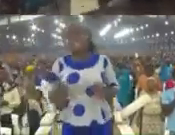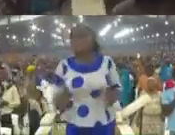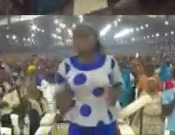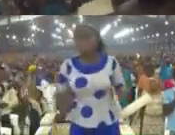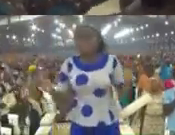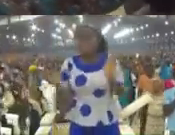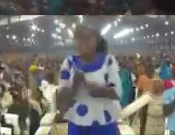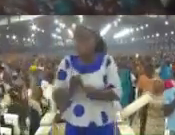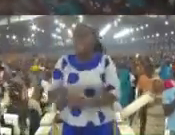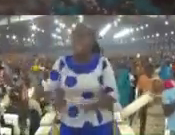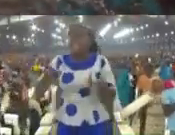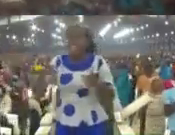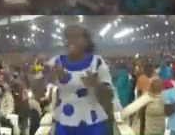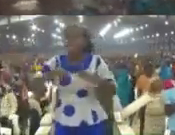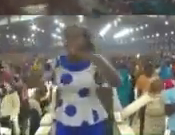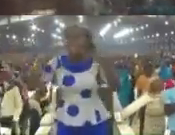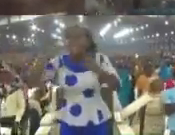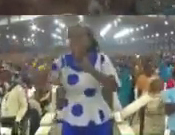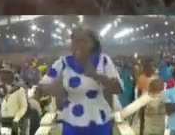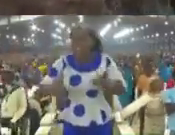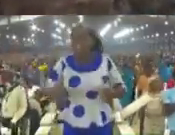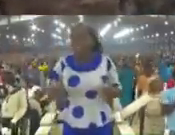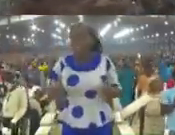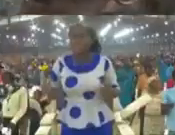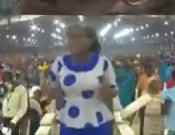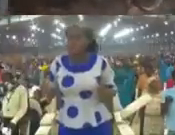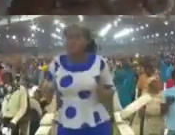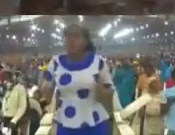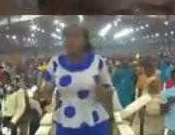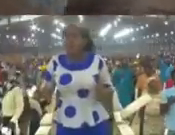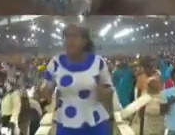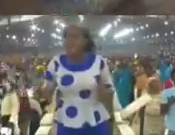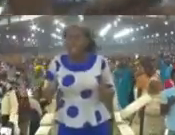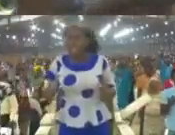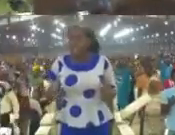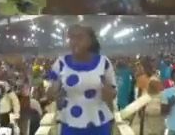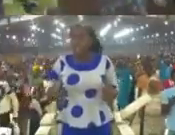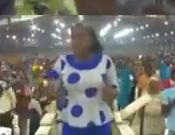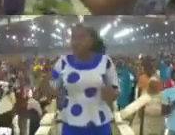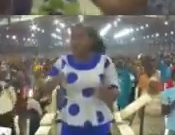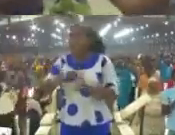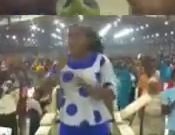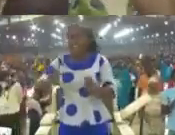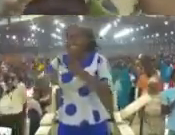Let me laugh last. Oh, Almighty God,